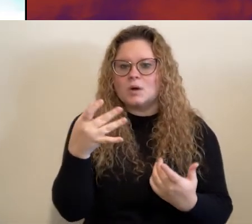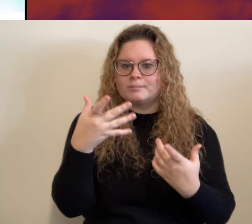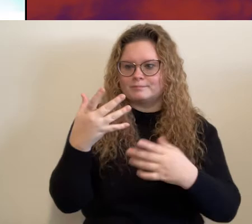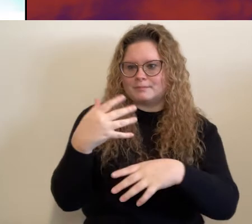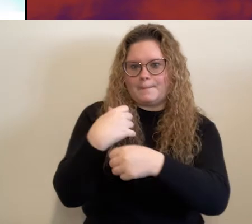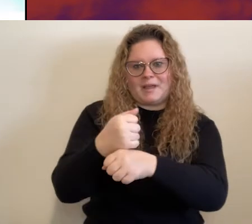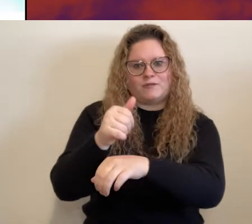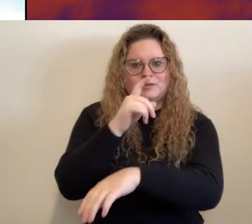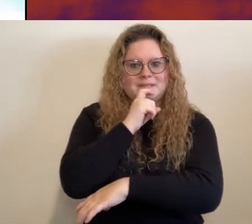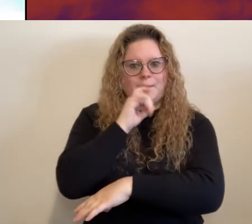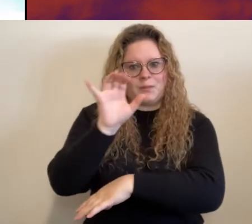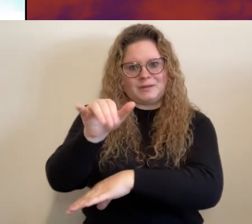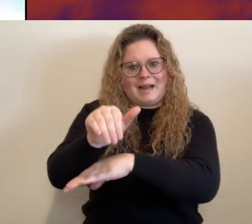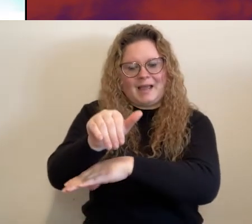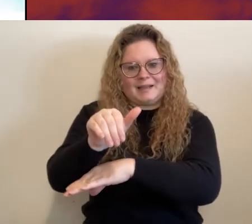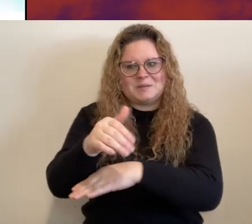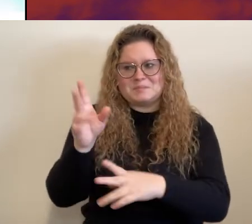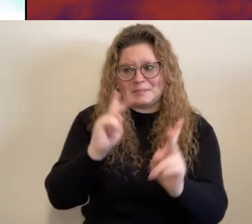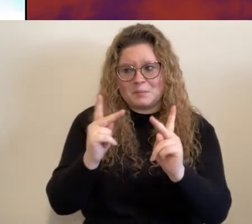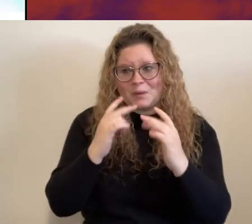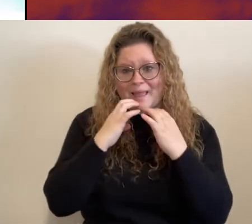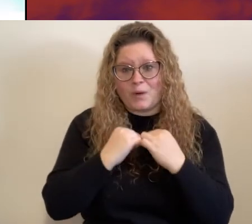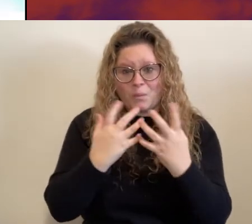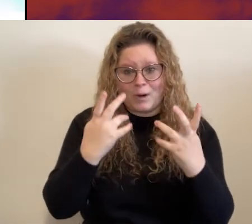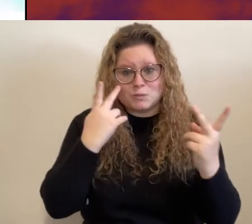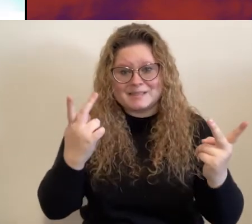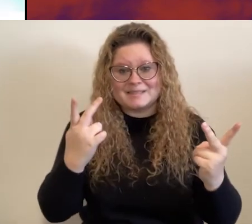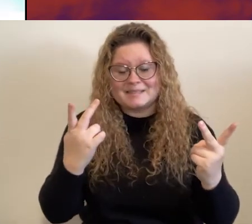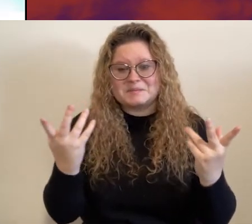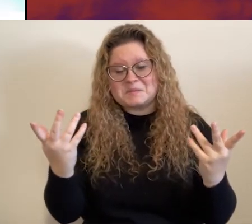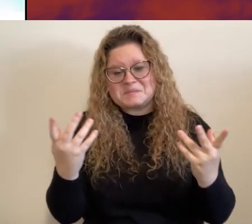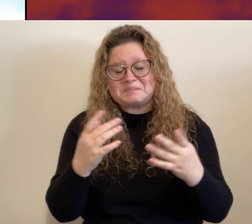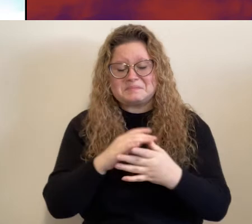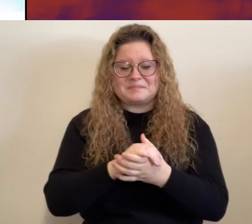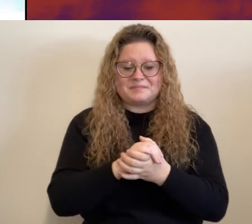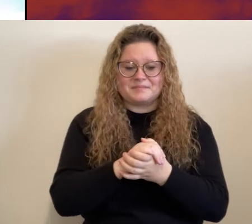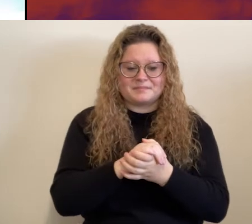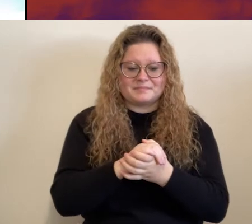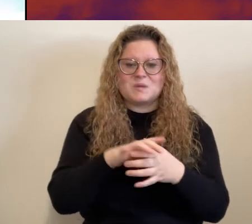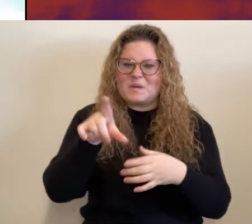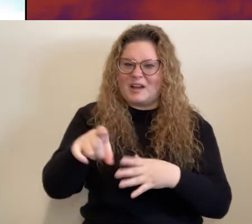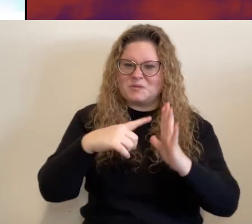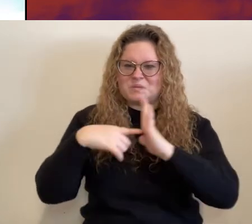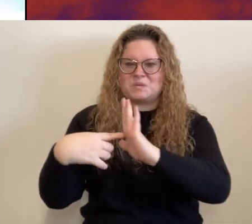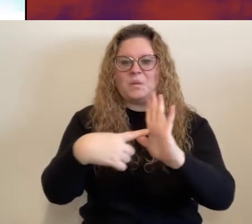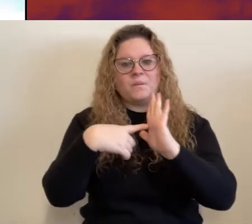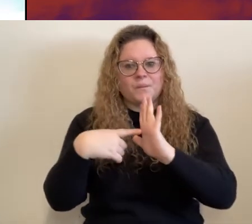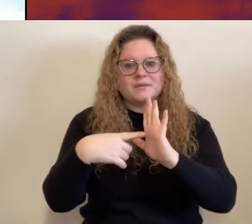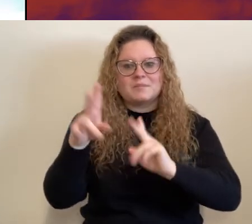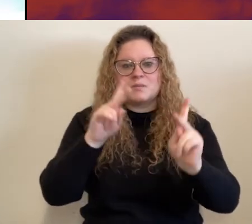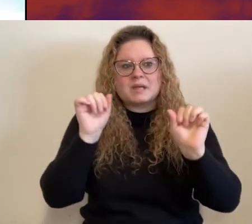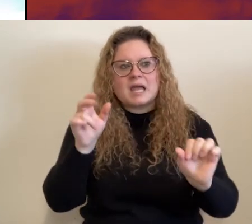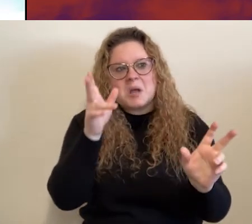some reason. People are interested in other people. So we need to make sure that people can consume that